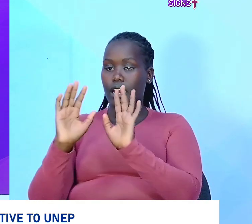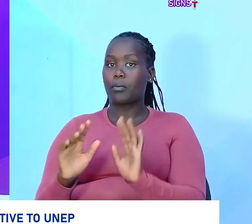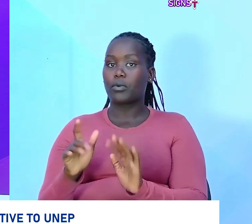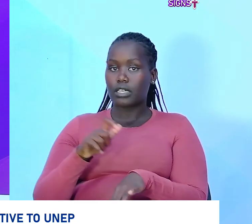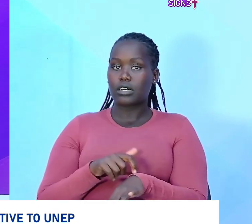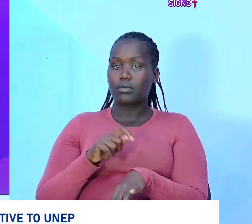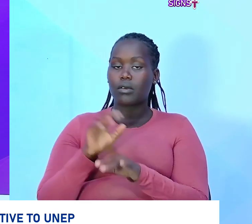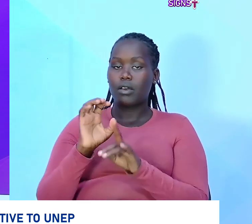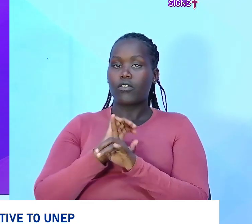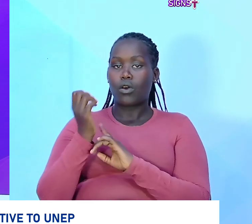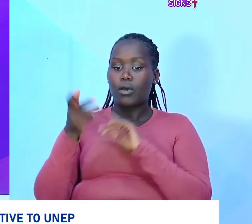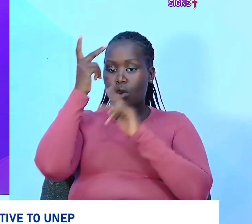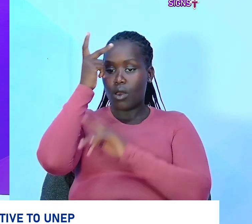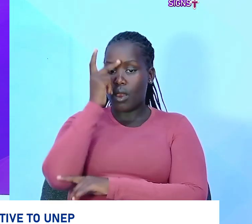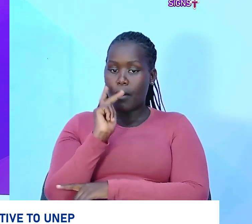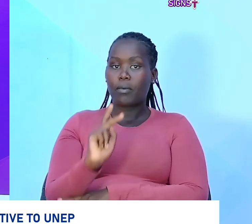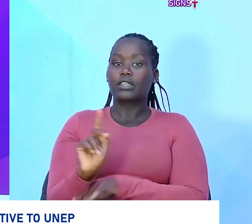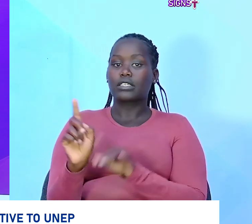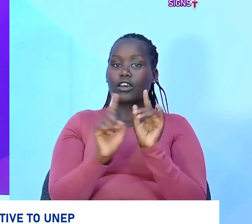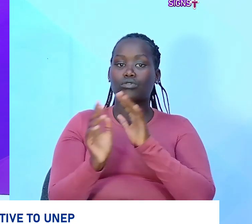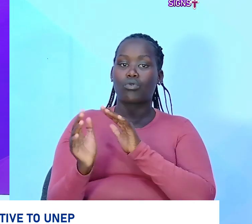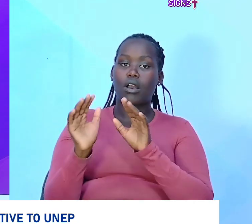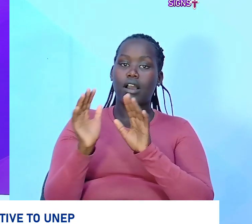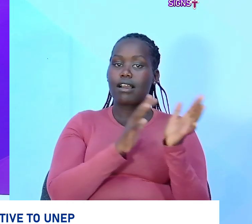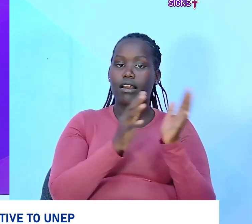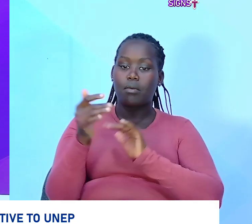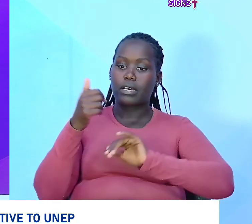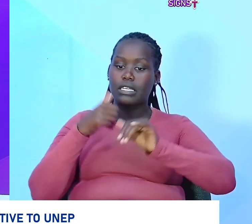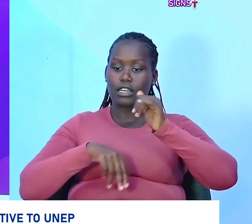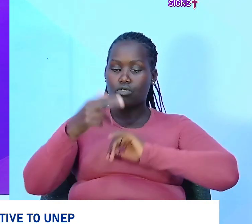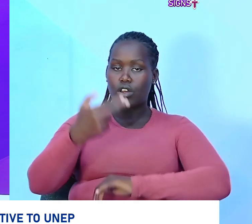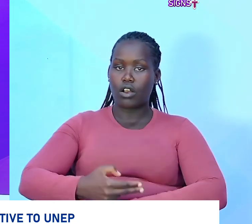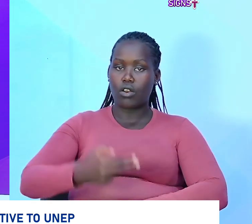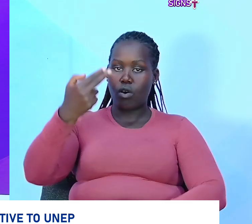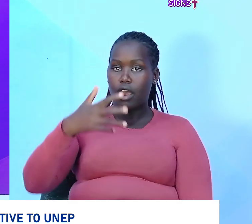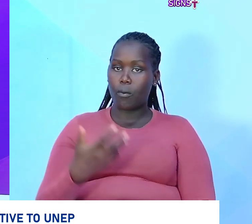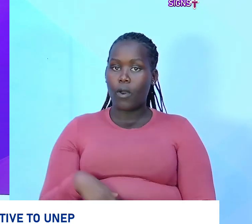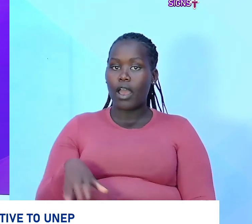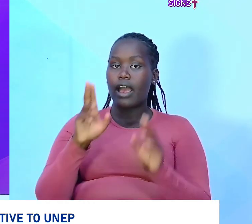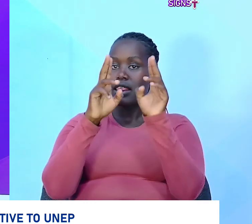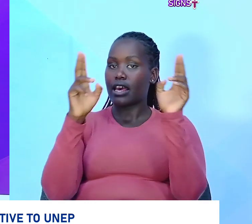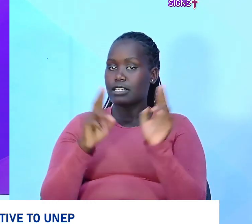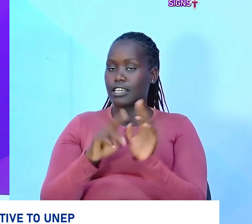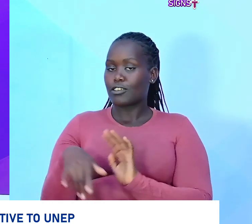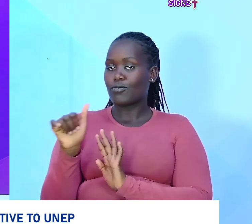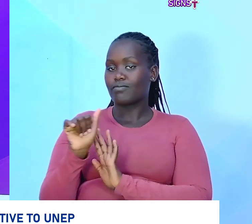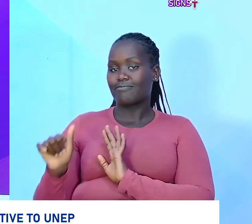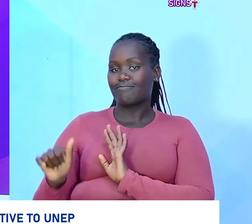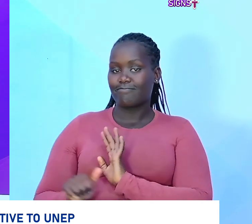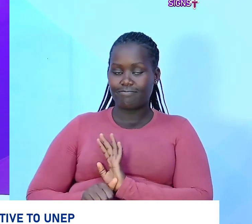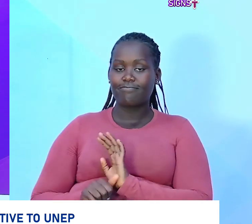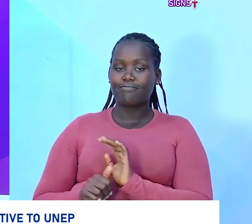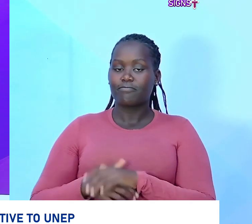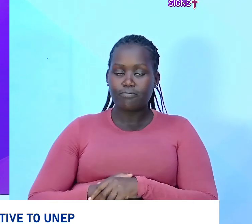when environmental policy and climate action are high on the international agenda.